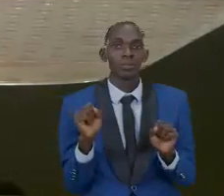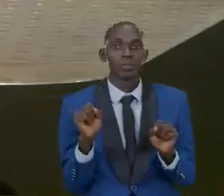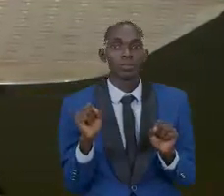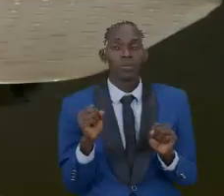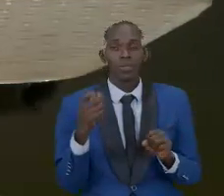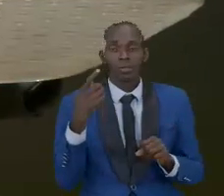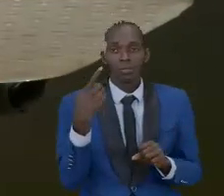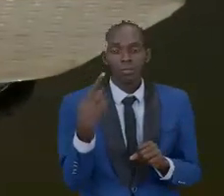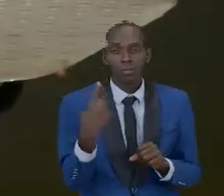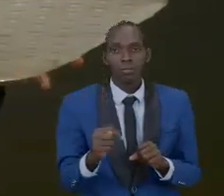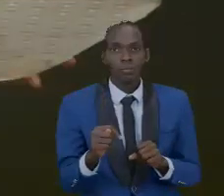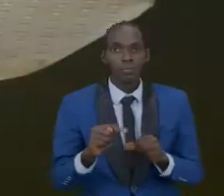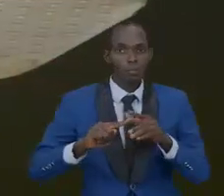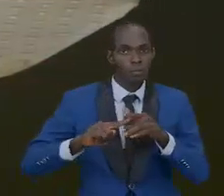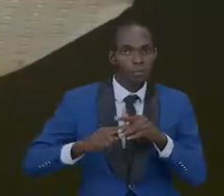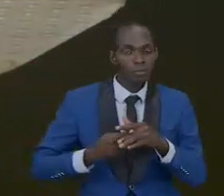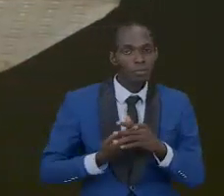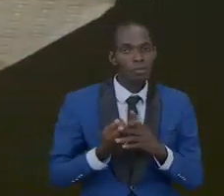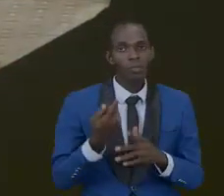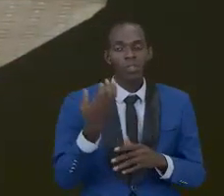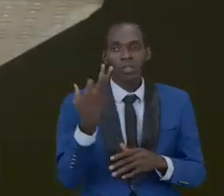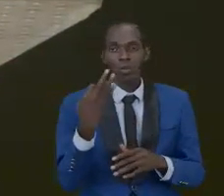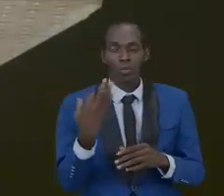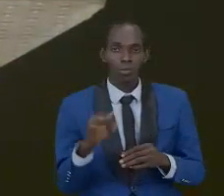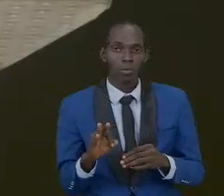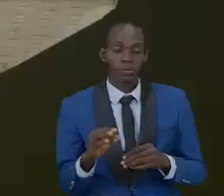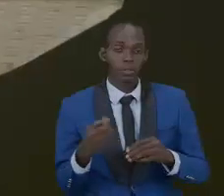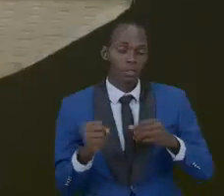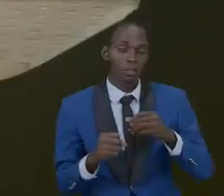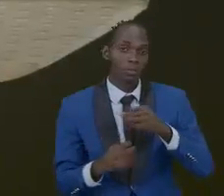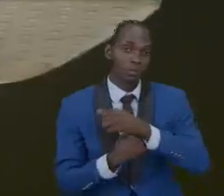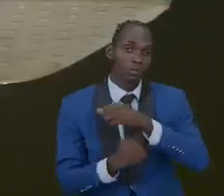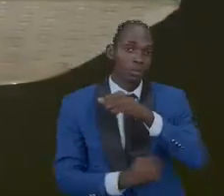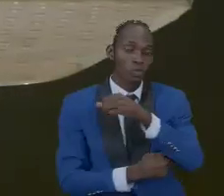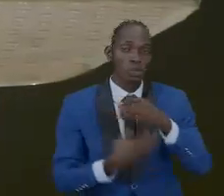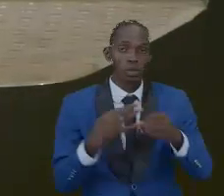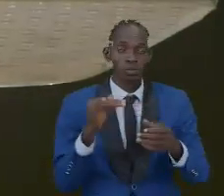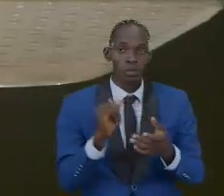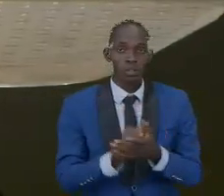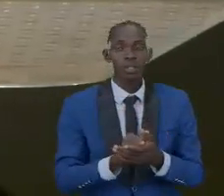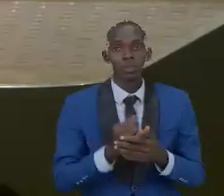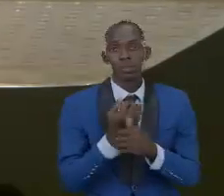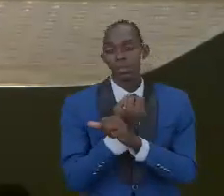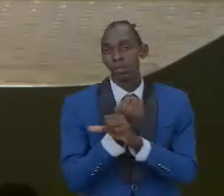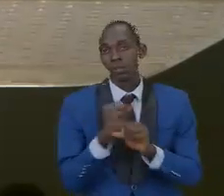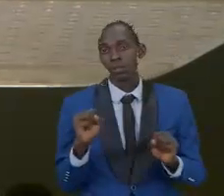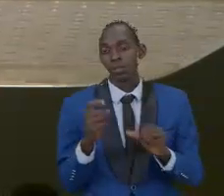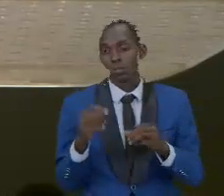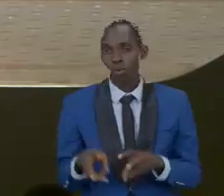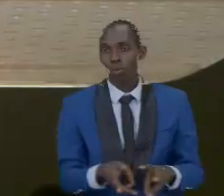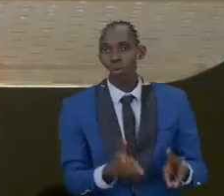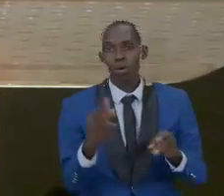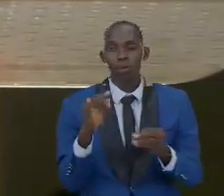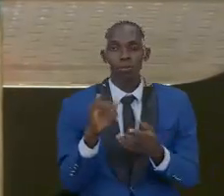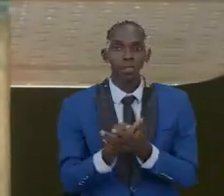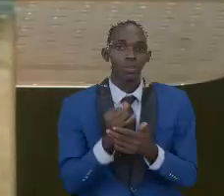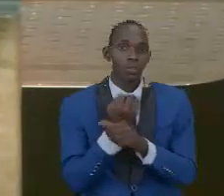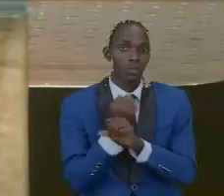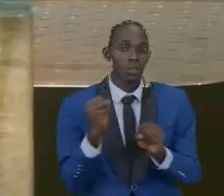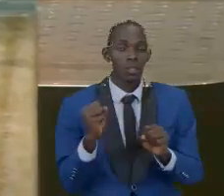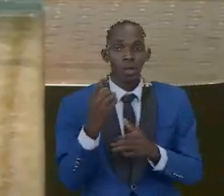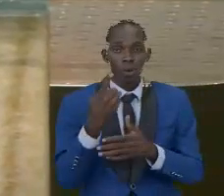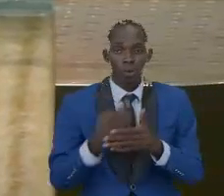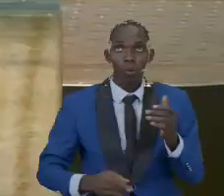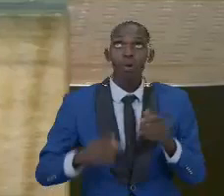the source of that justification the way of that just indication and what God